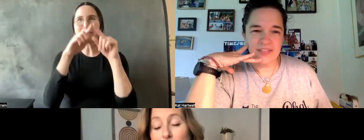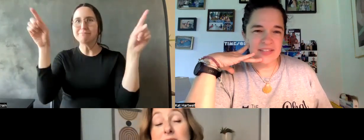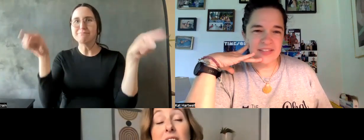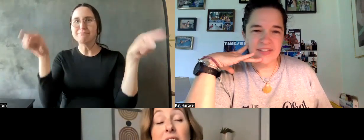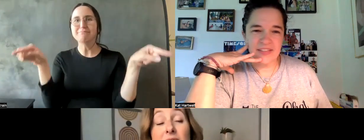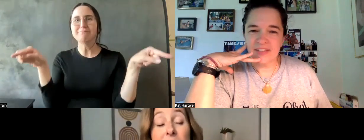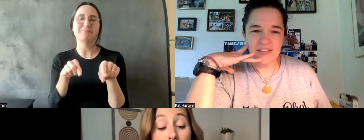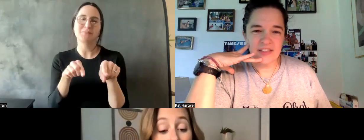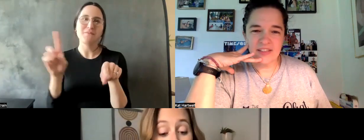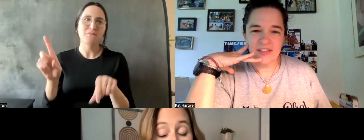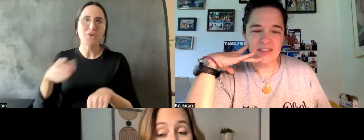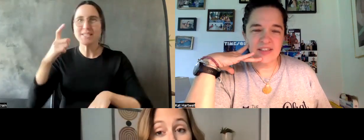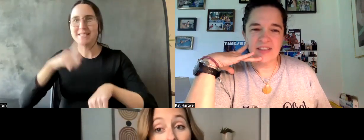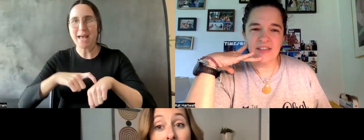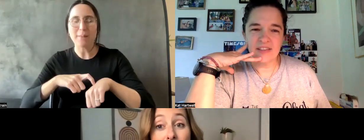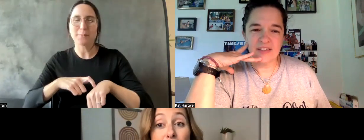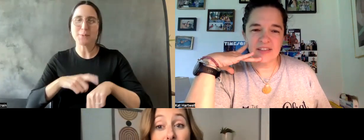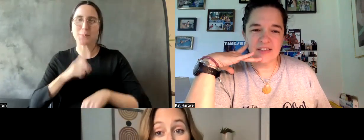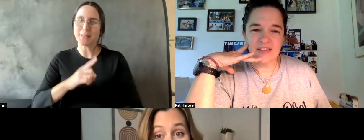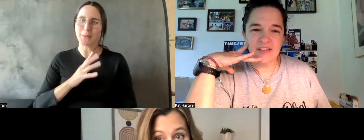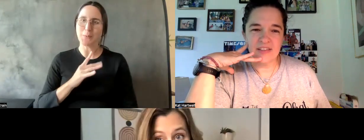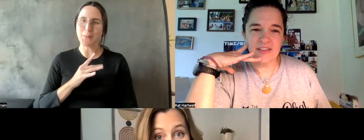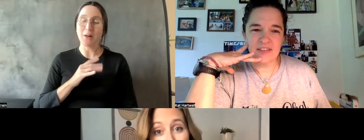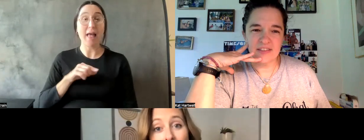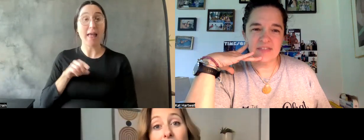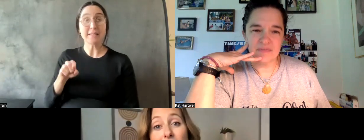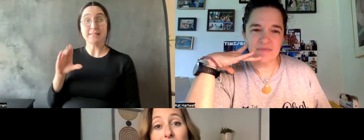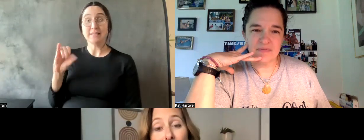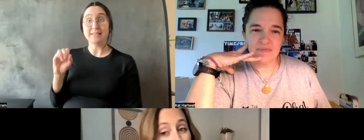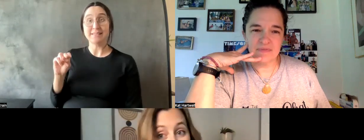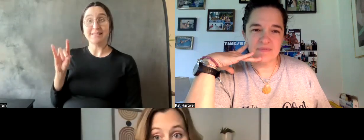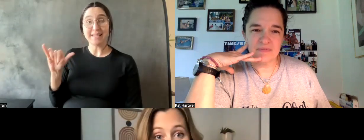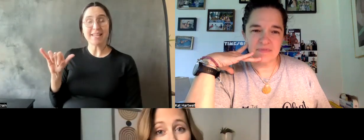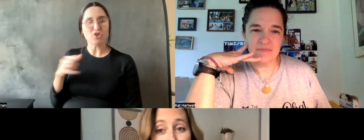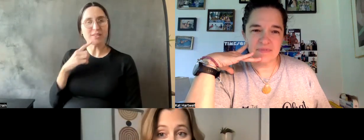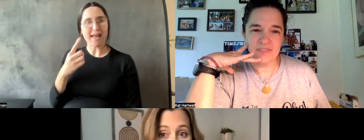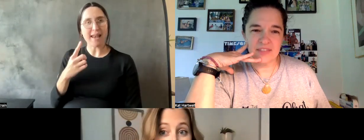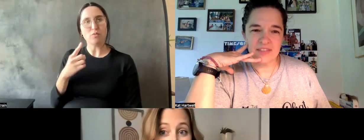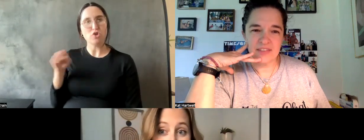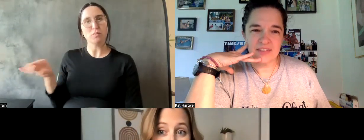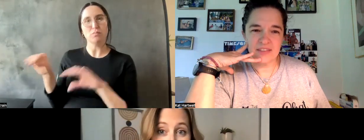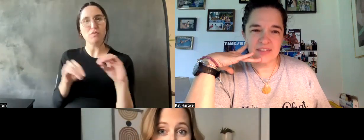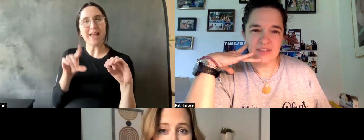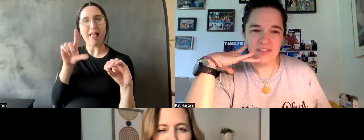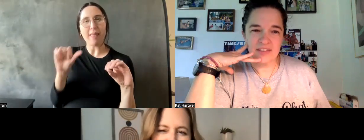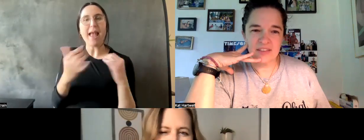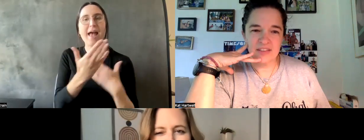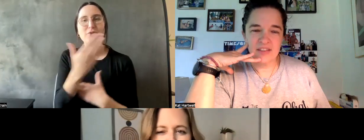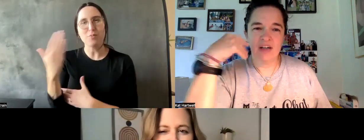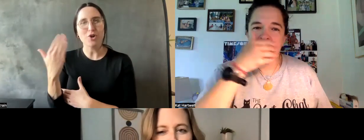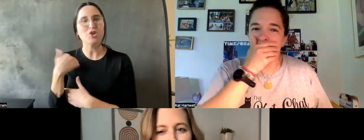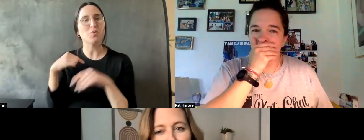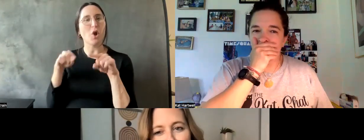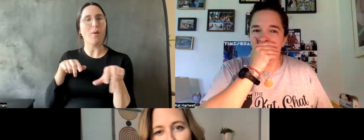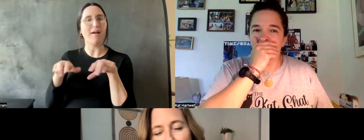first time, and it was actually a hike that she did every morning when she first moved to Los Angeles. And so it kind of meant